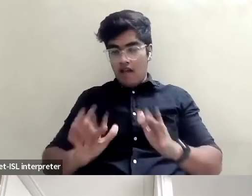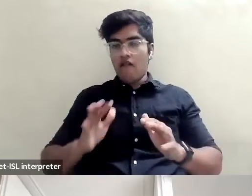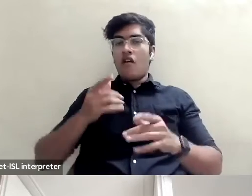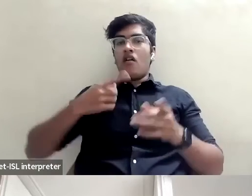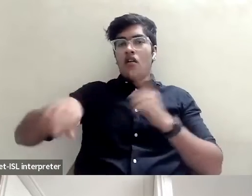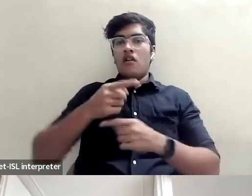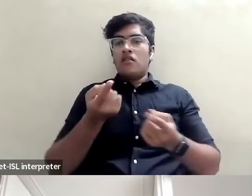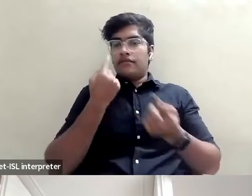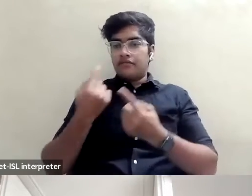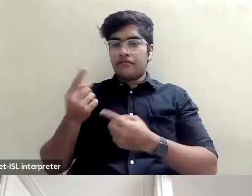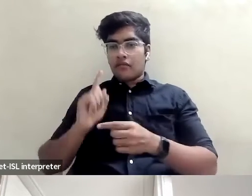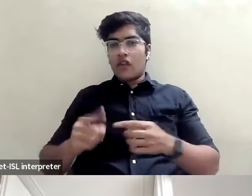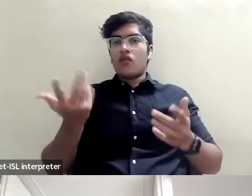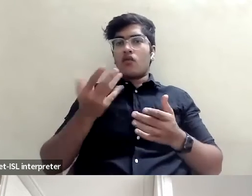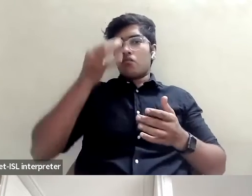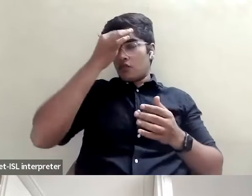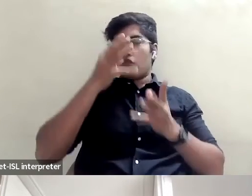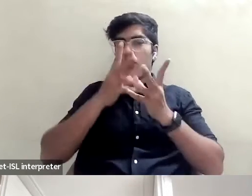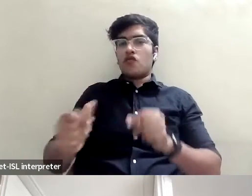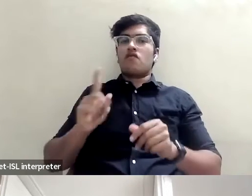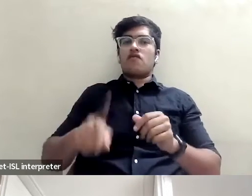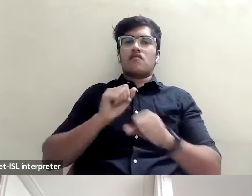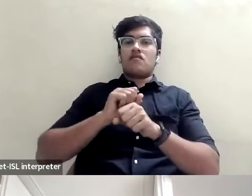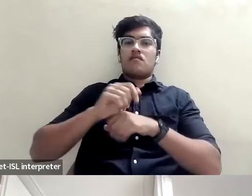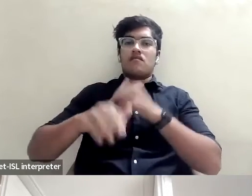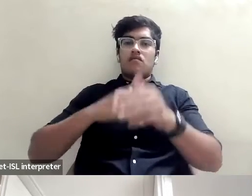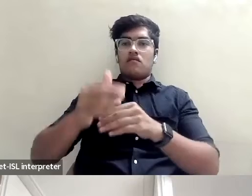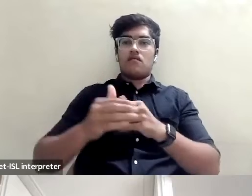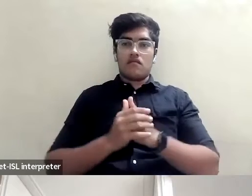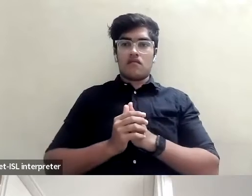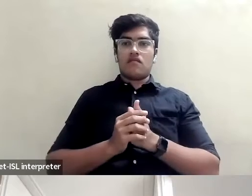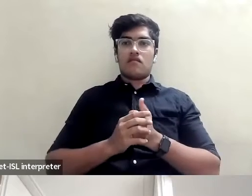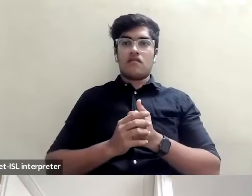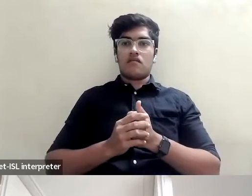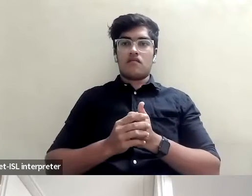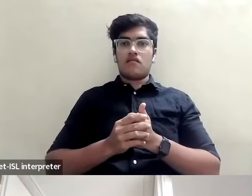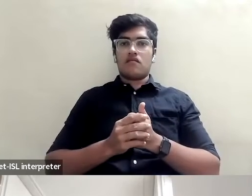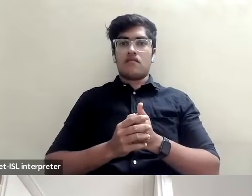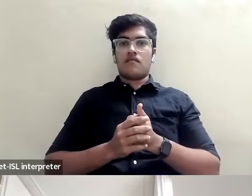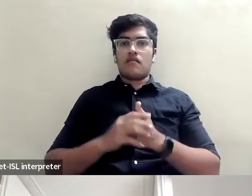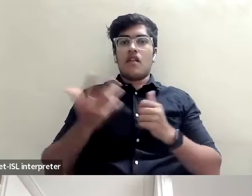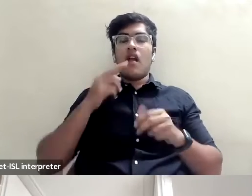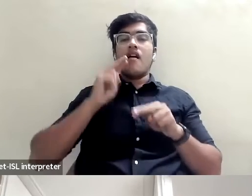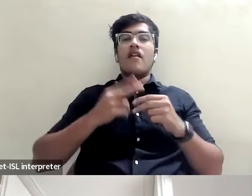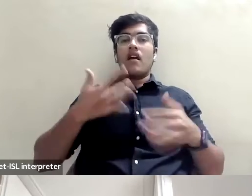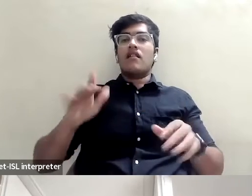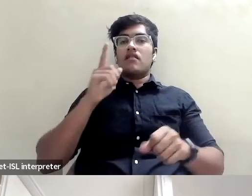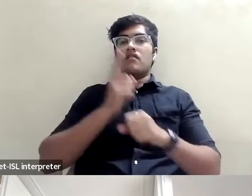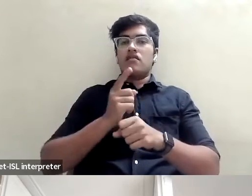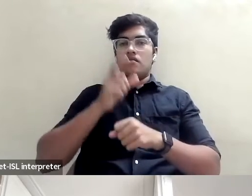addressed proactively by the person who is in charge of, right? The teacher who is looking at the sandbox and you playing